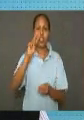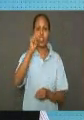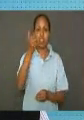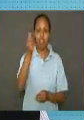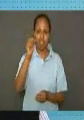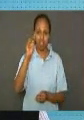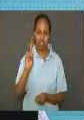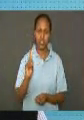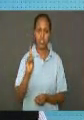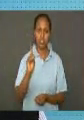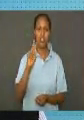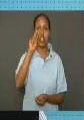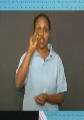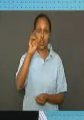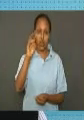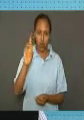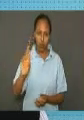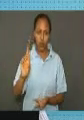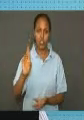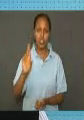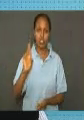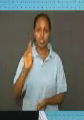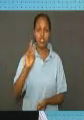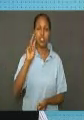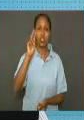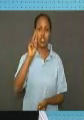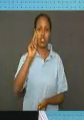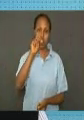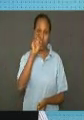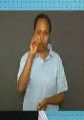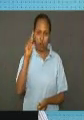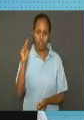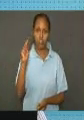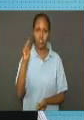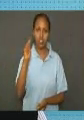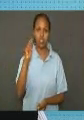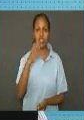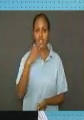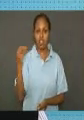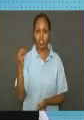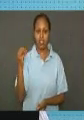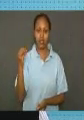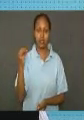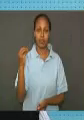NAND, NOR, NOT, and